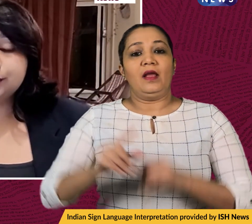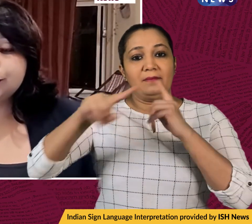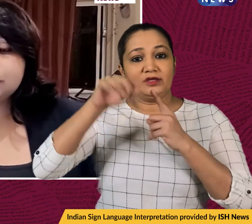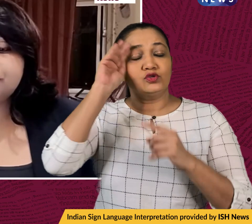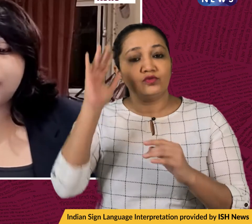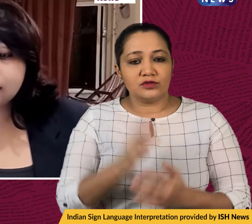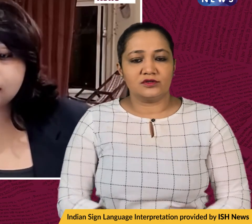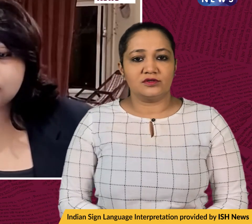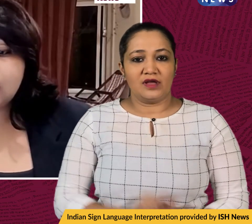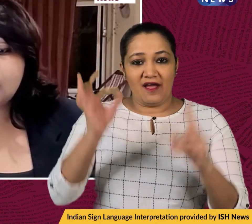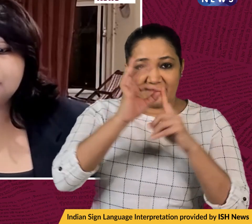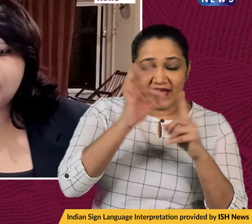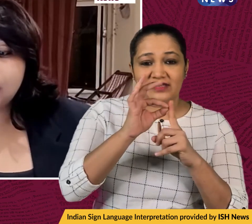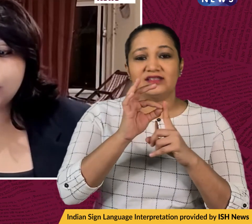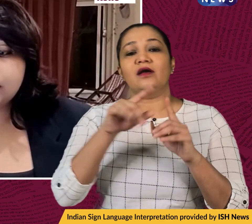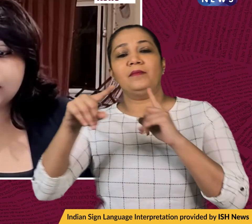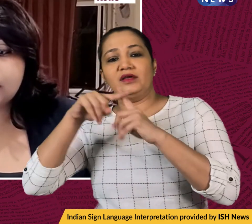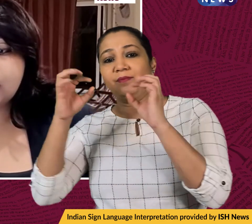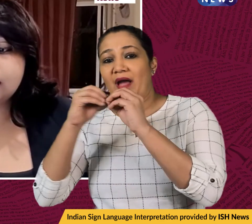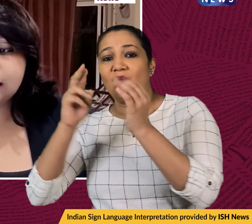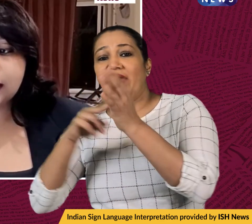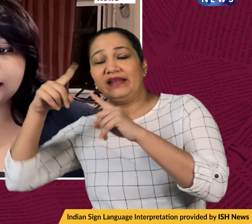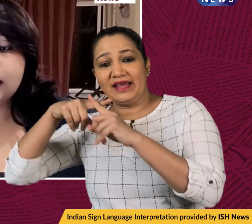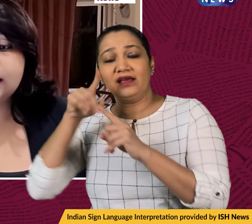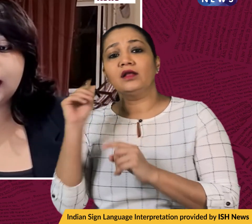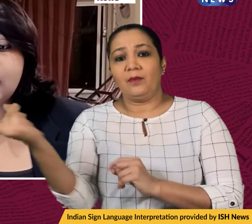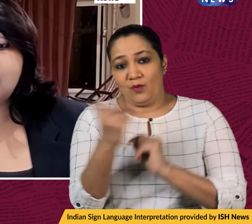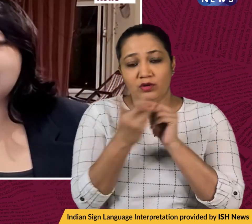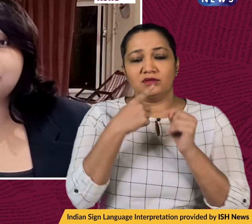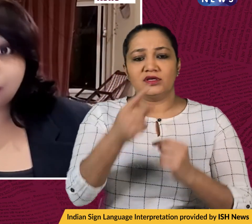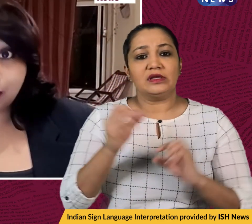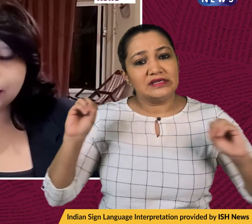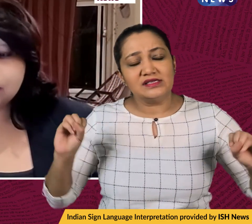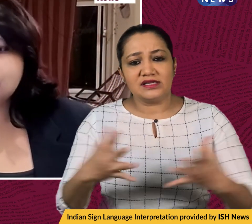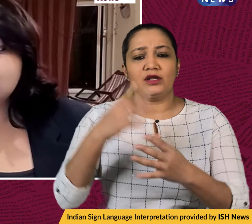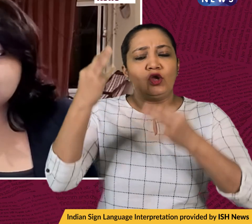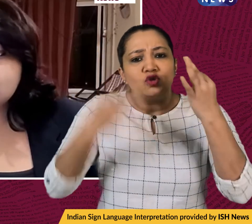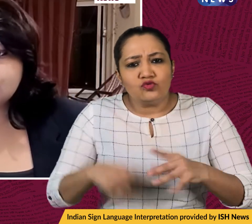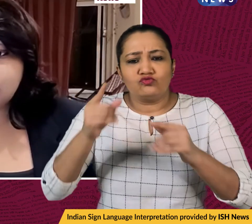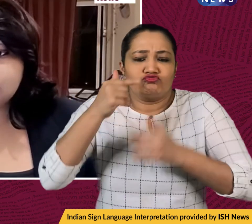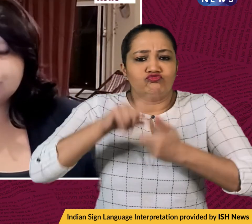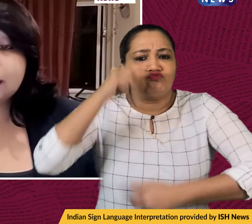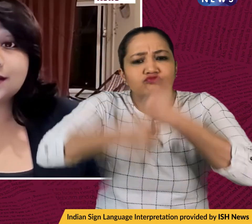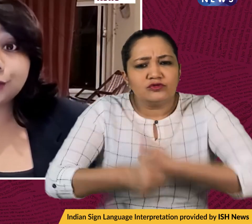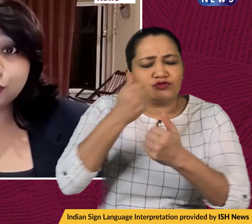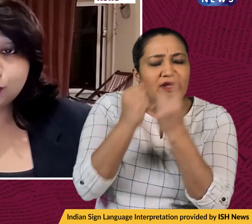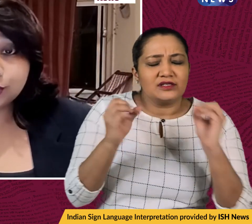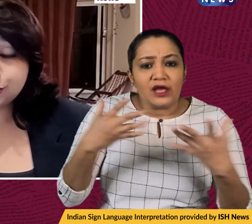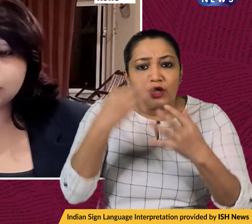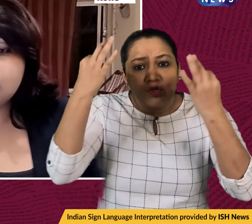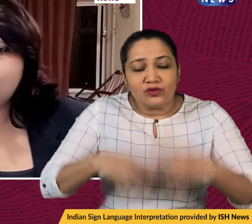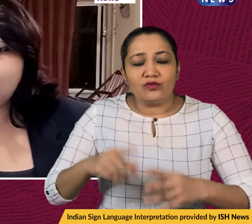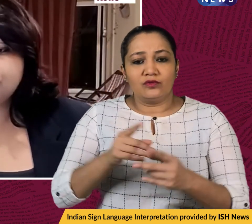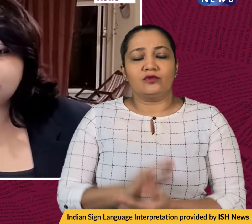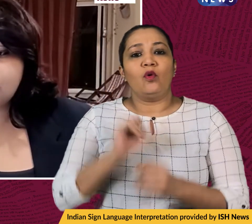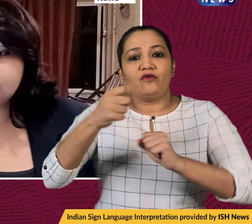Also in the news, Pfizer and BioNTech has said that they have started a clinical trial to test a new